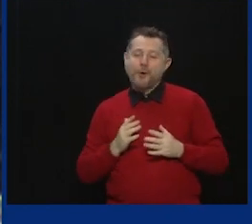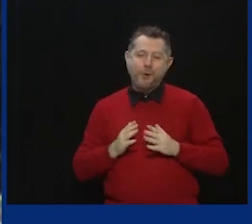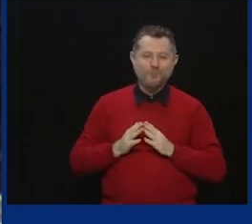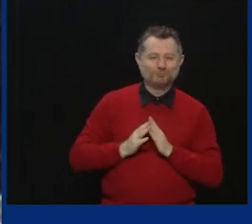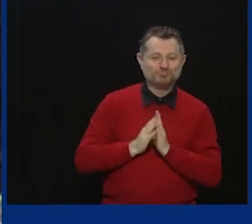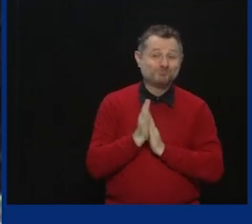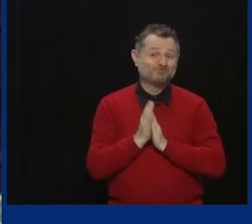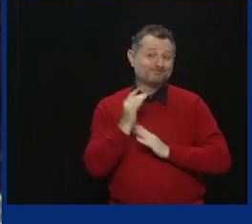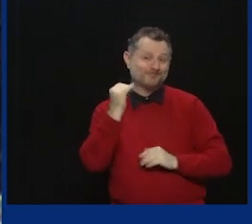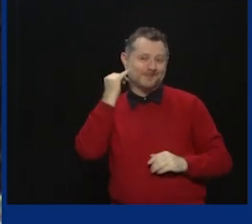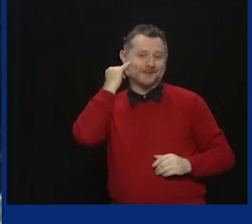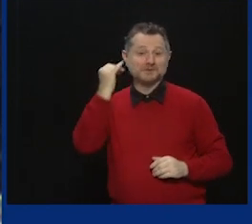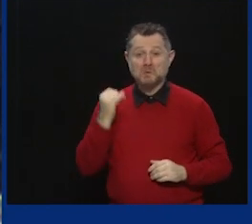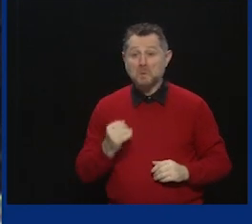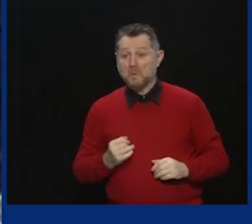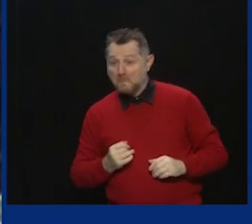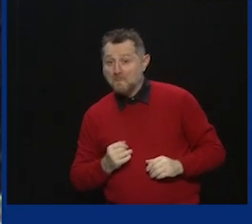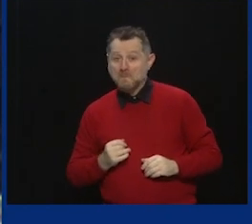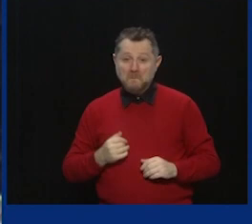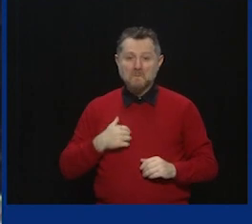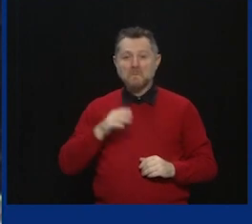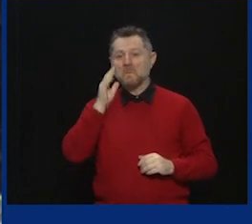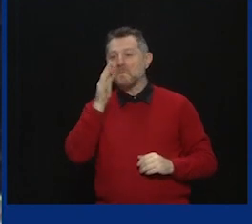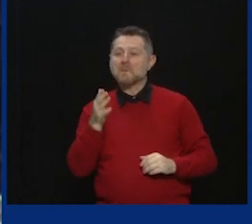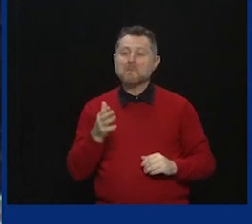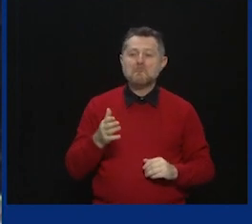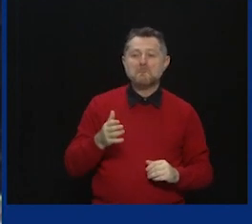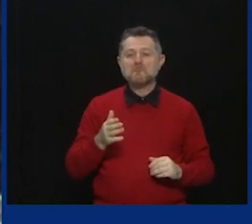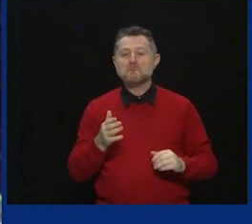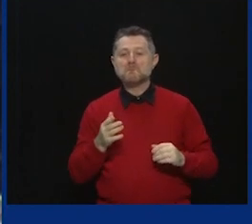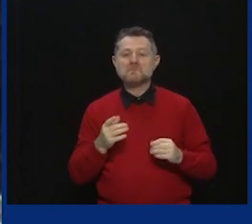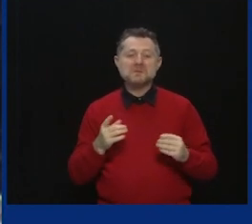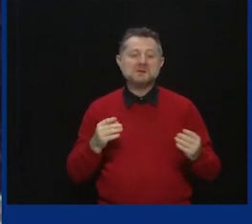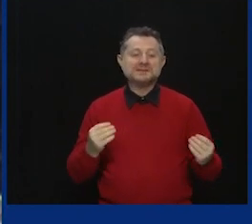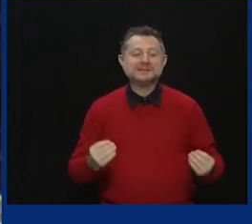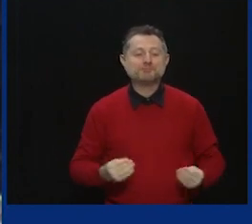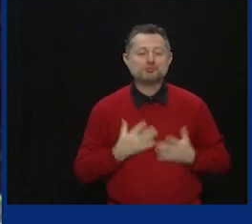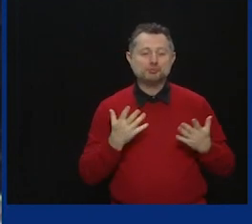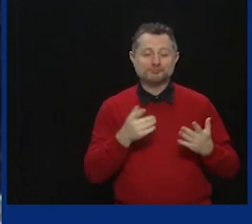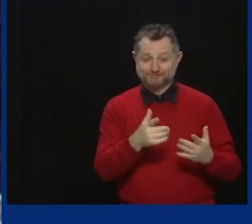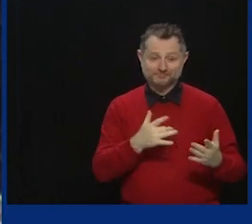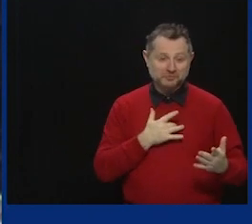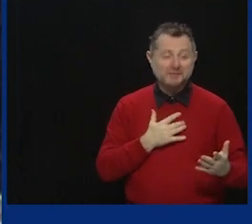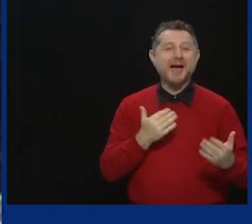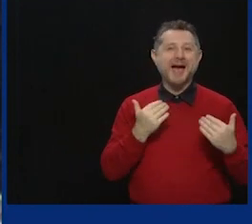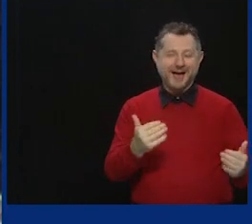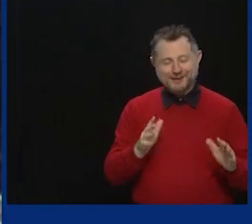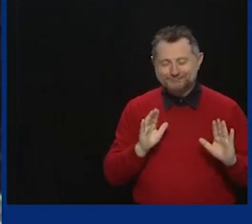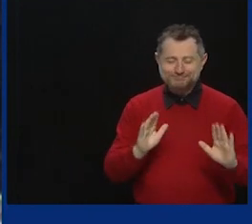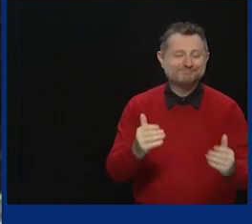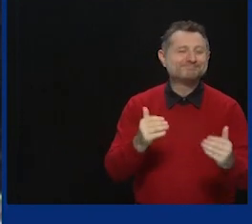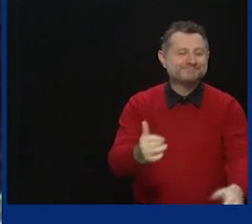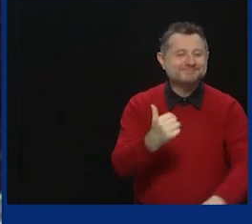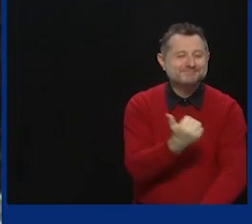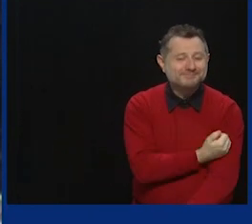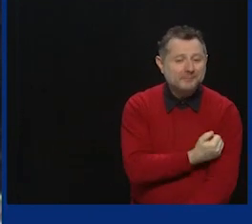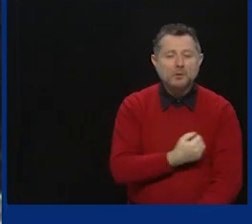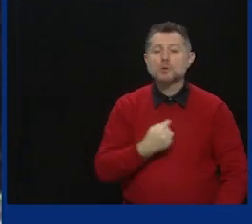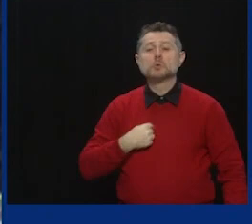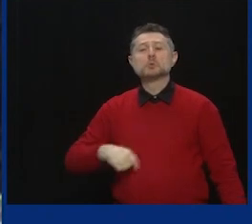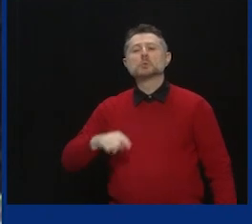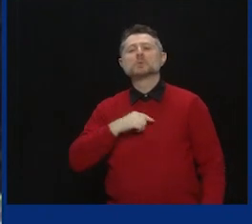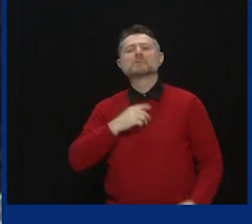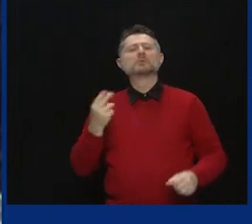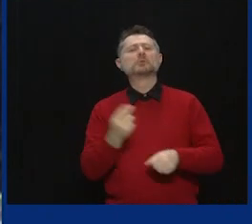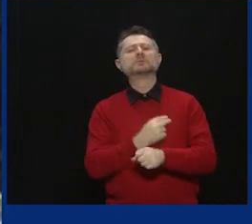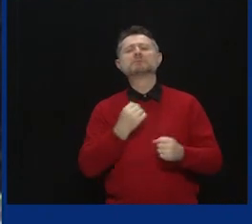And that's part of what we're driving here today, is we're gonna use every single method and opportunity that we can